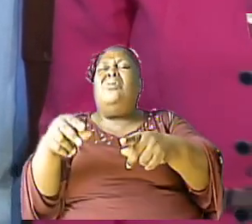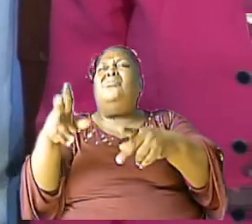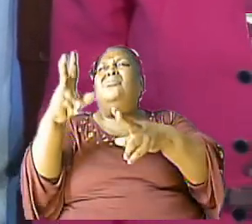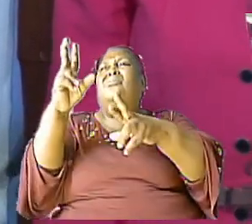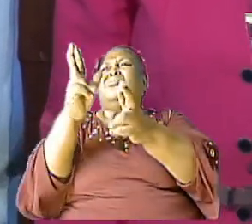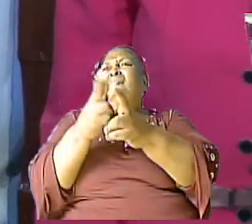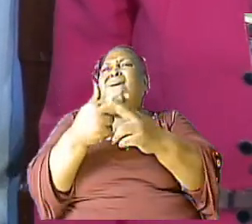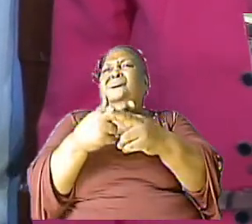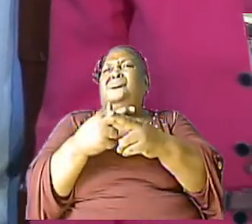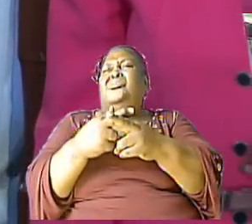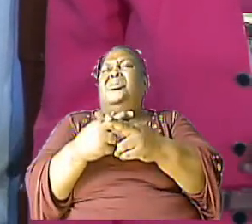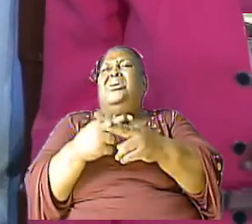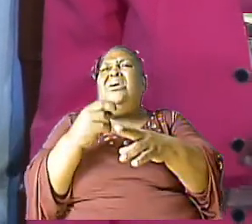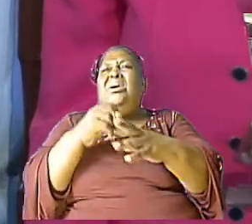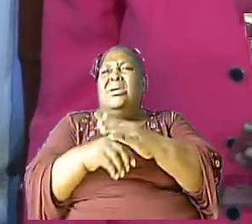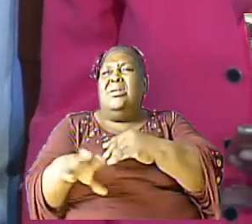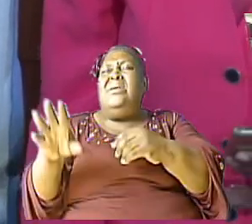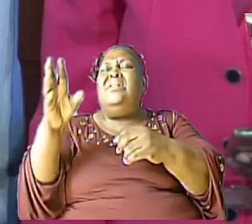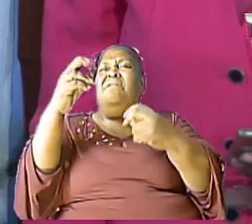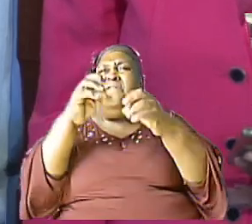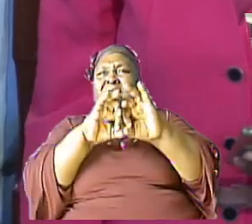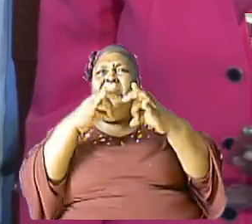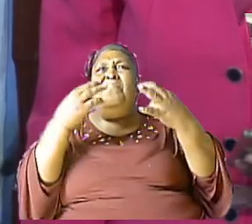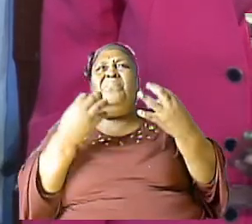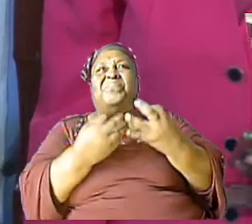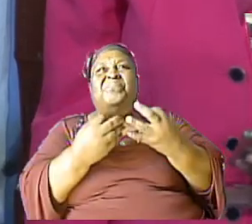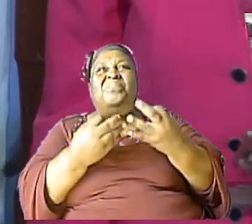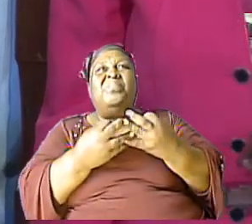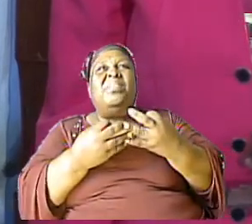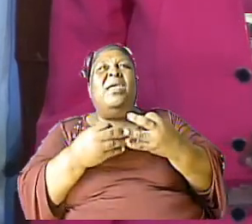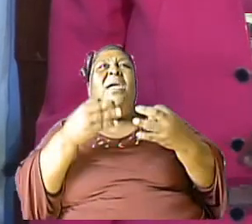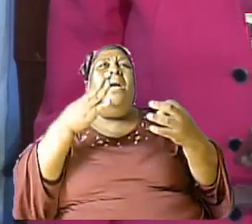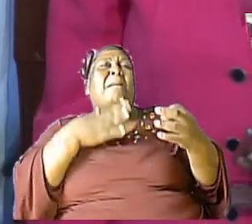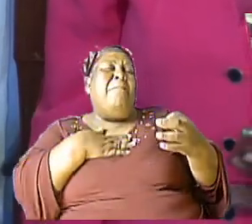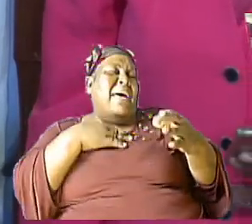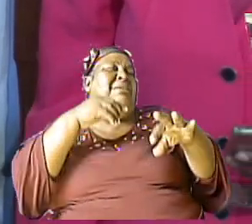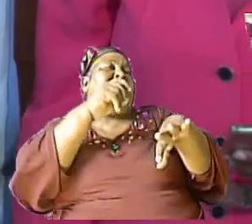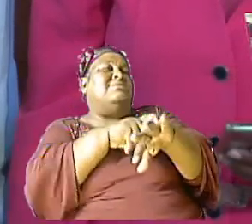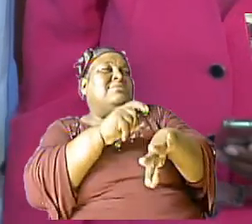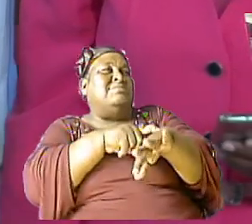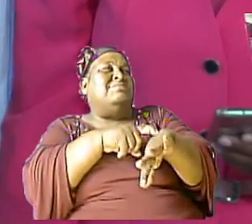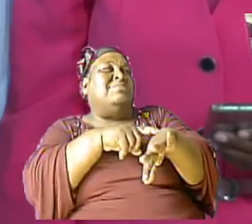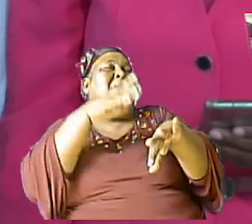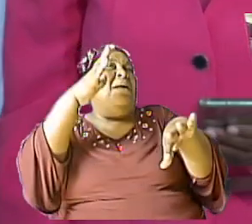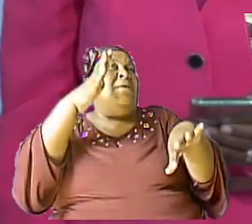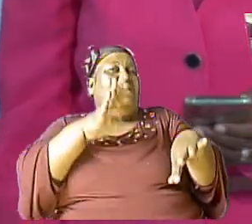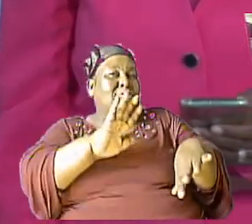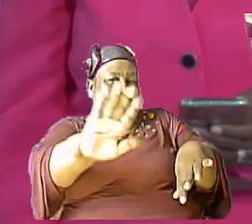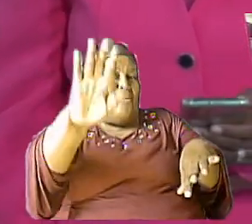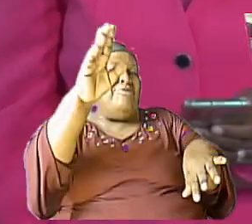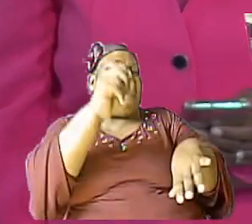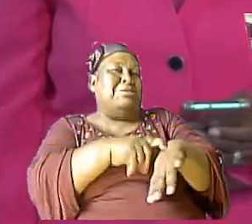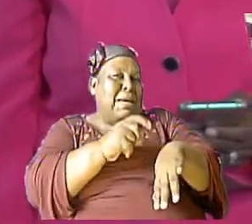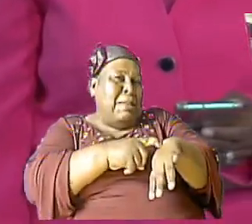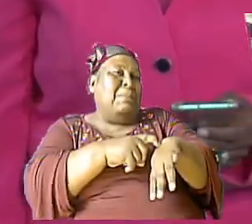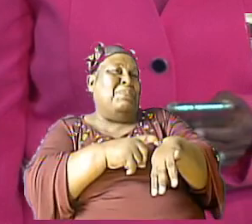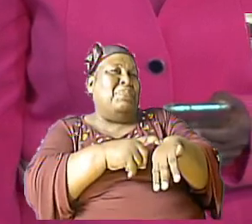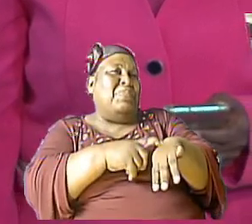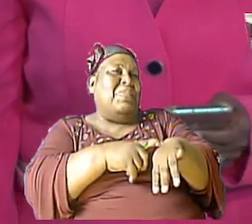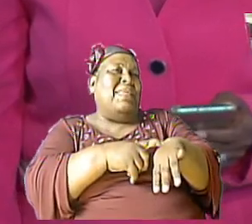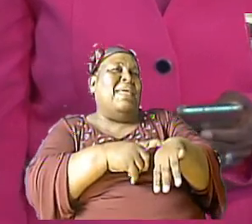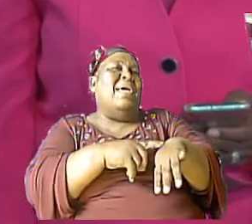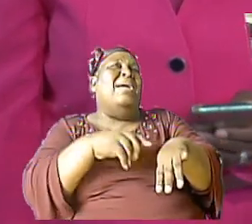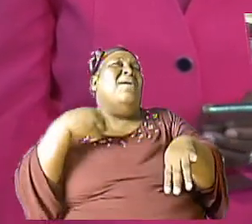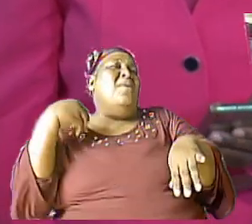and inclusivity within the family. It is my season. It is your season. It